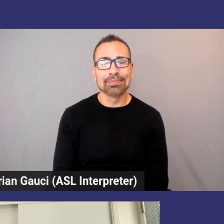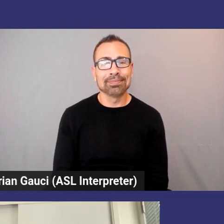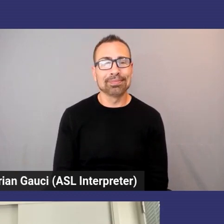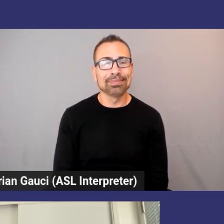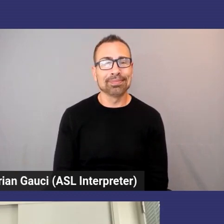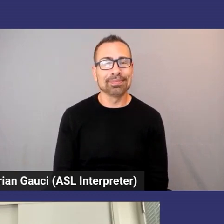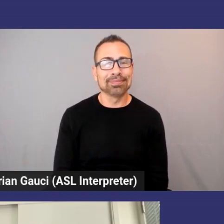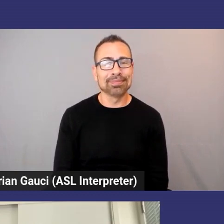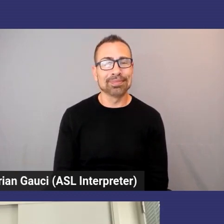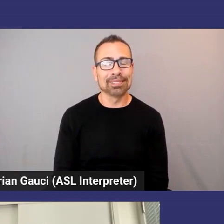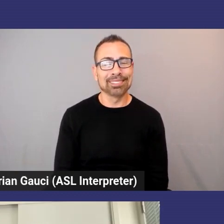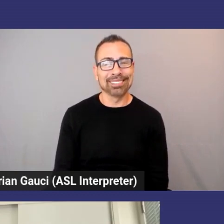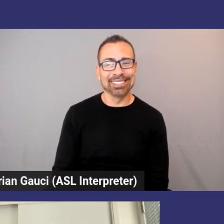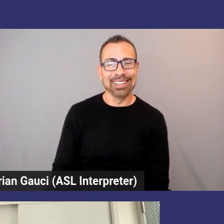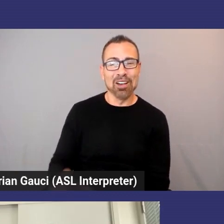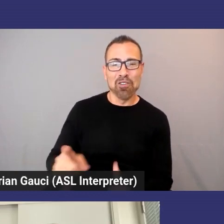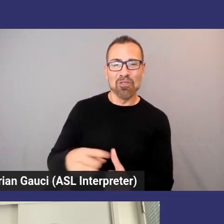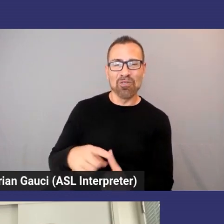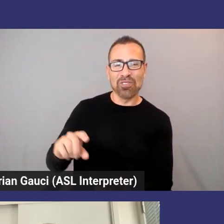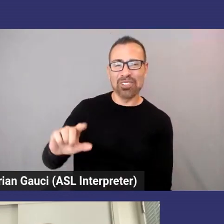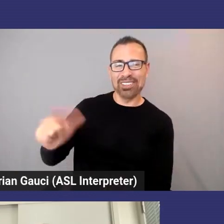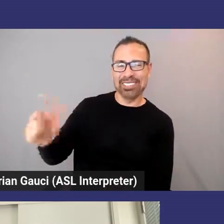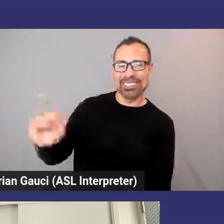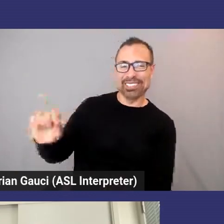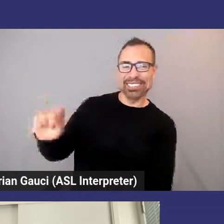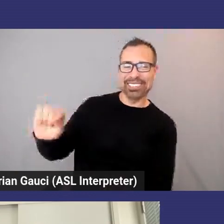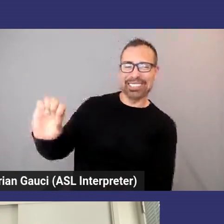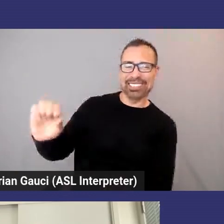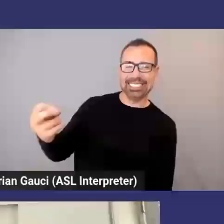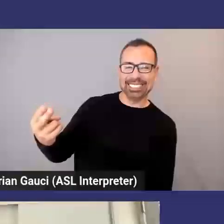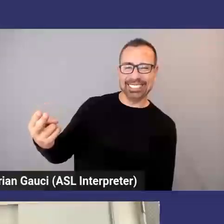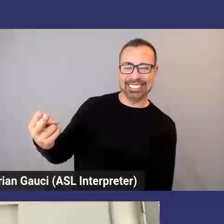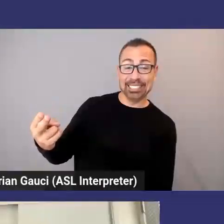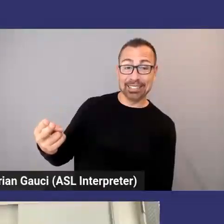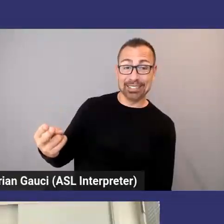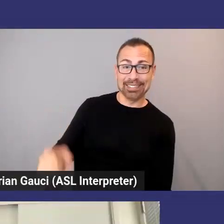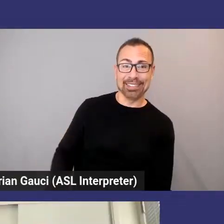I'll let you go first, Satish. Yeah. I myself some time. Throw you under the bus.